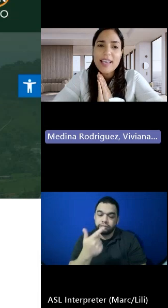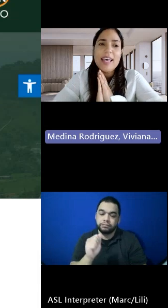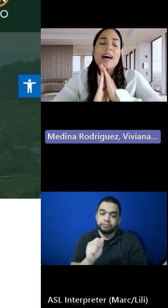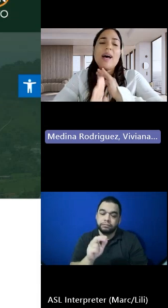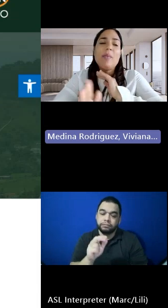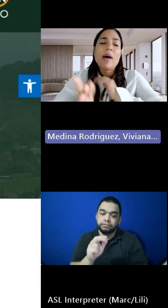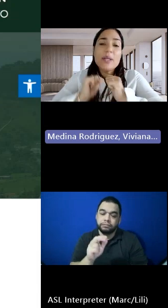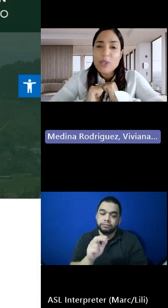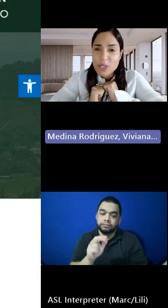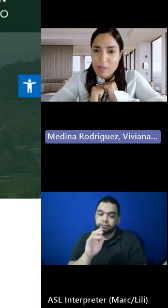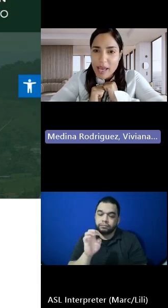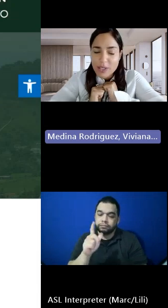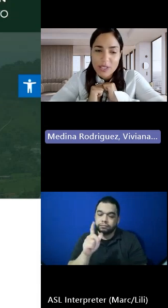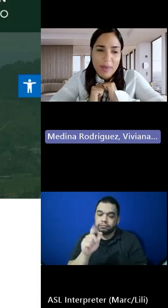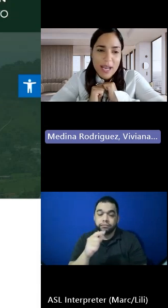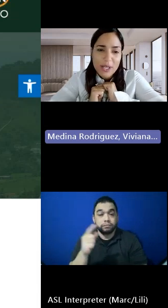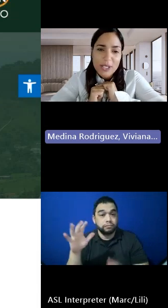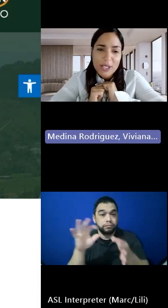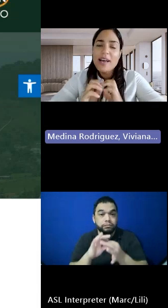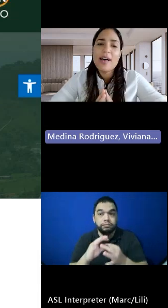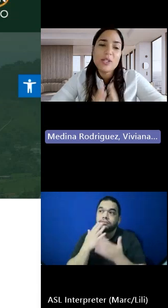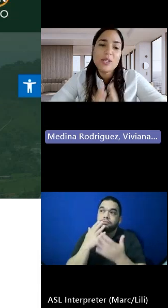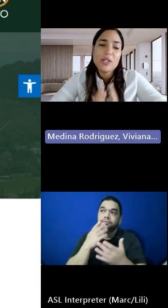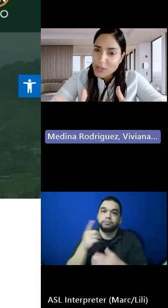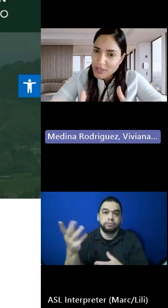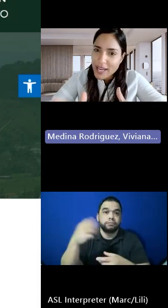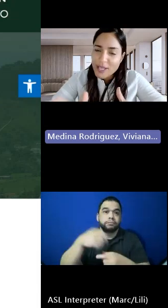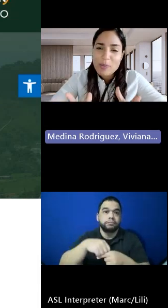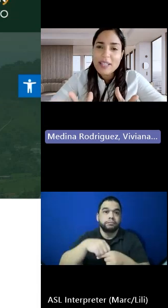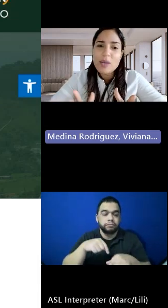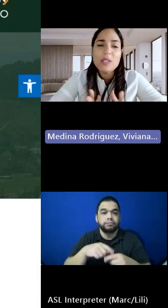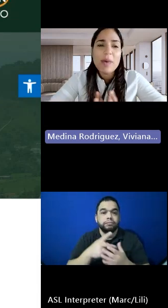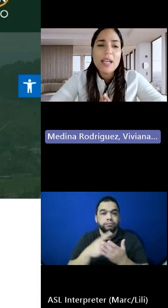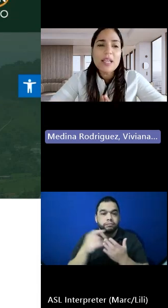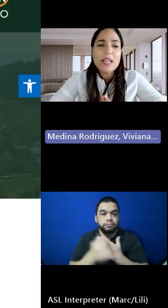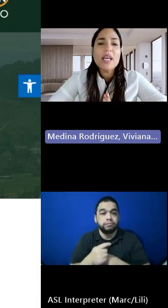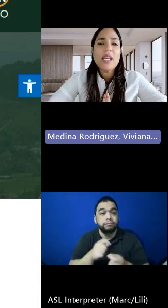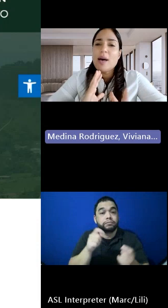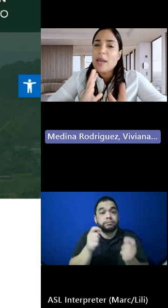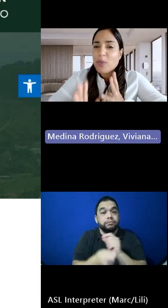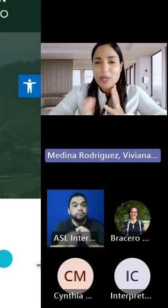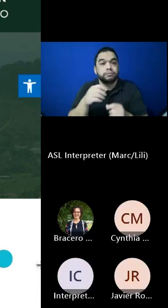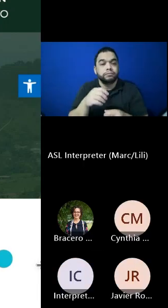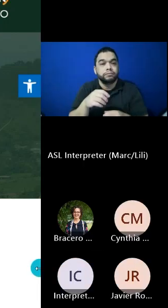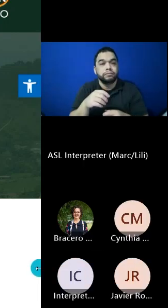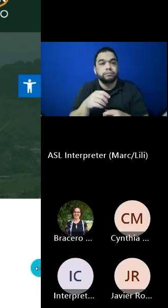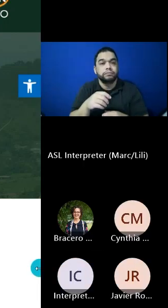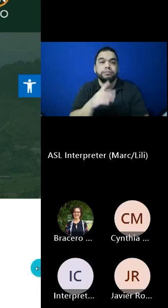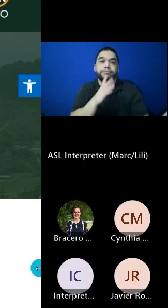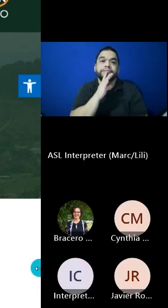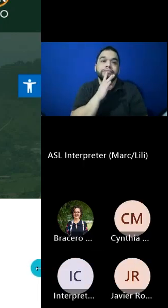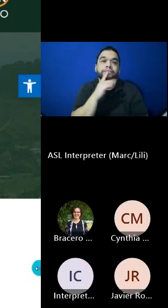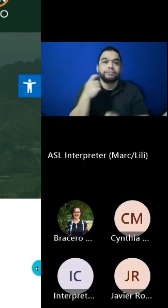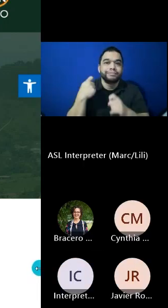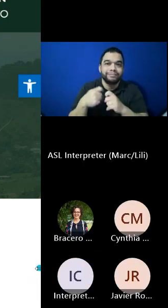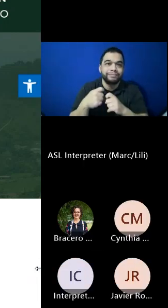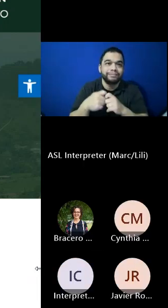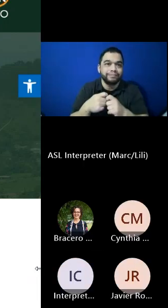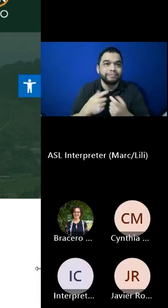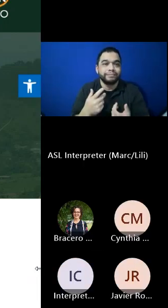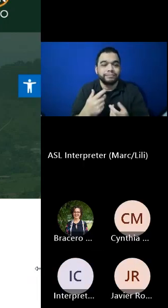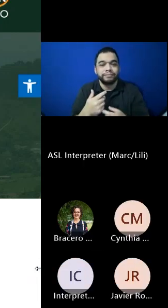project. I'm going to switch back to Spanish just because our slides, we made them in Spanish and we're testing our translation